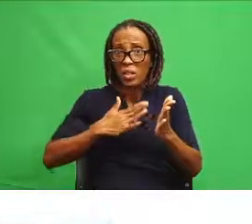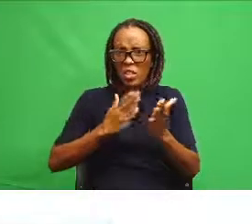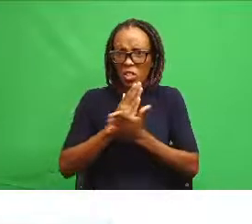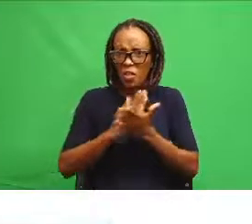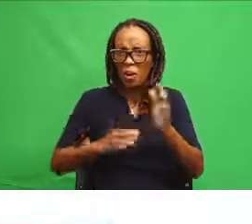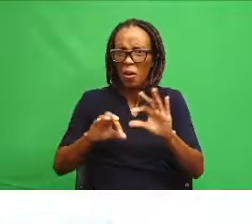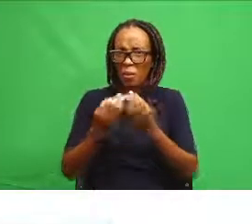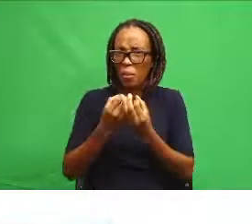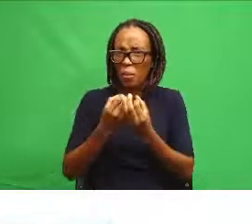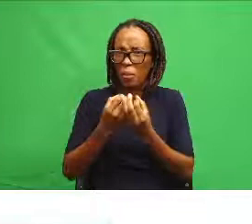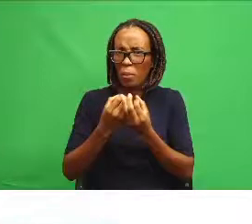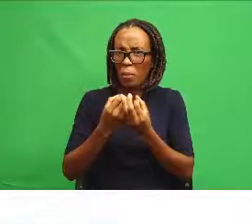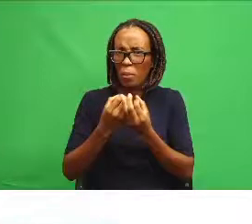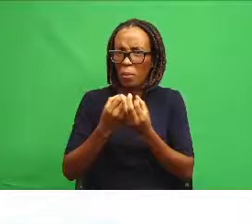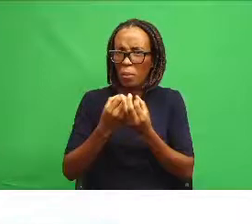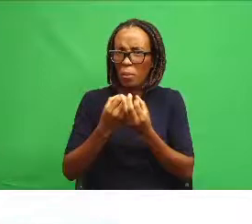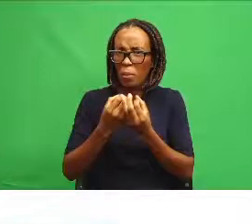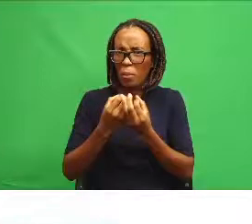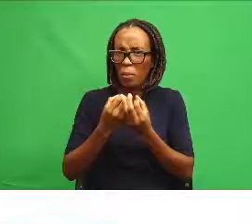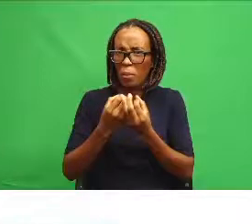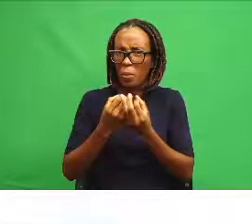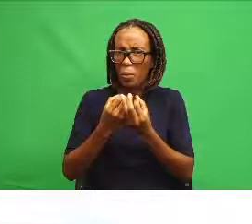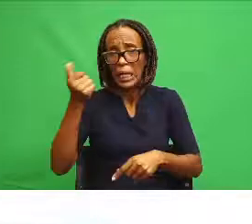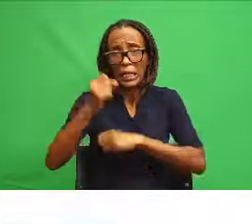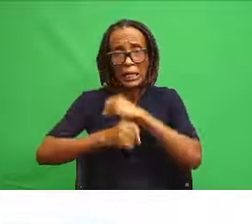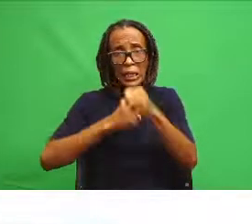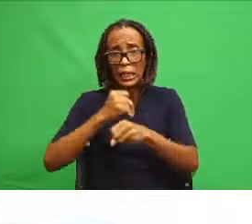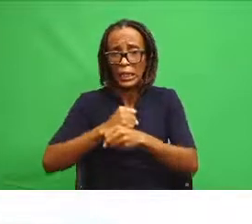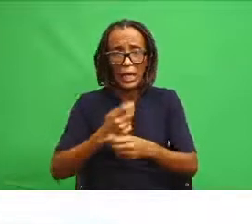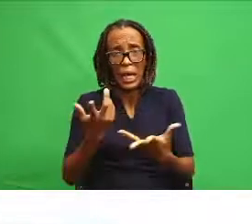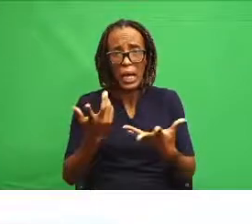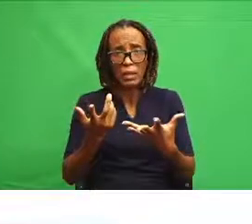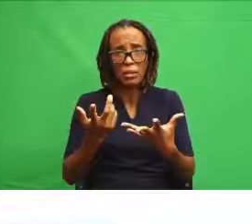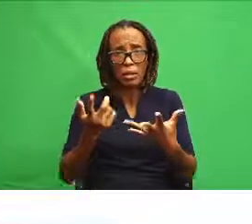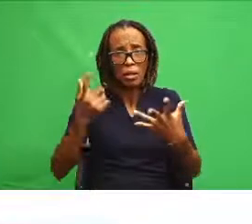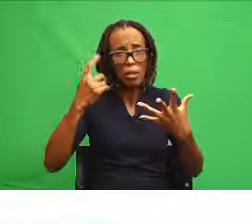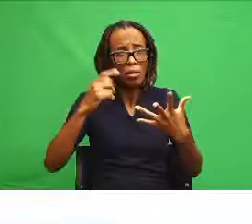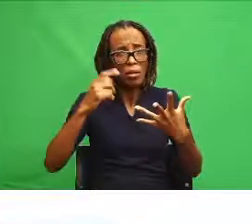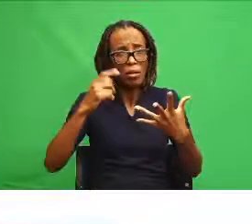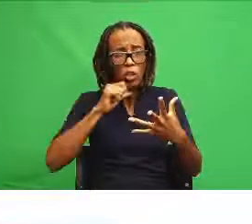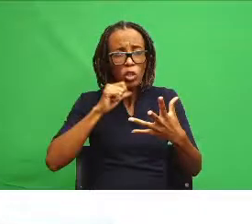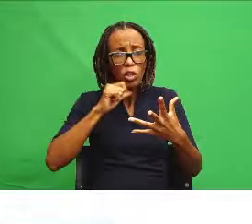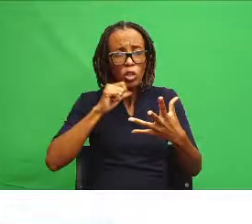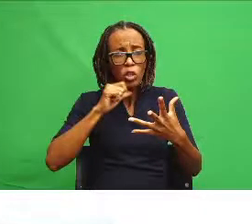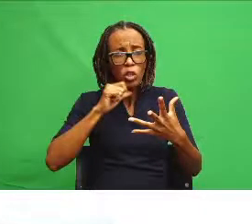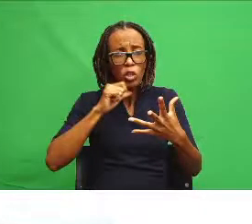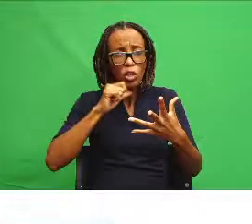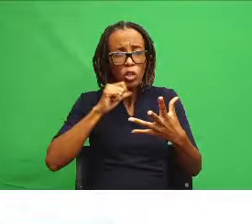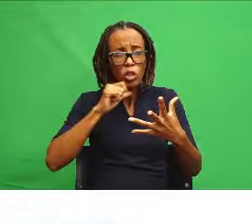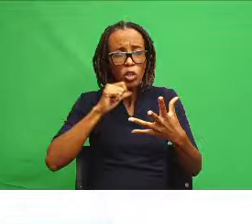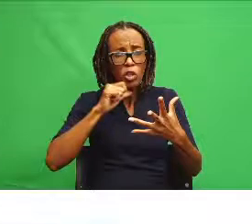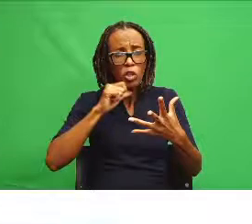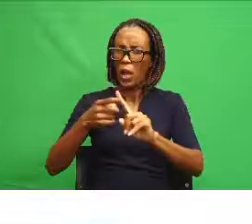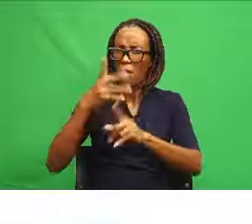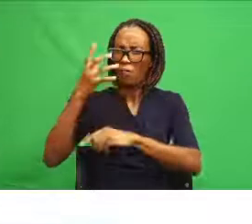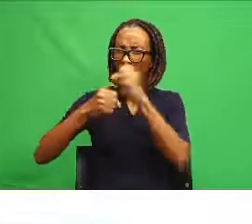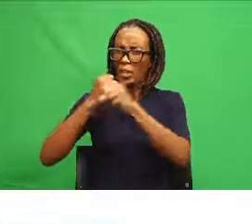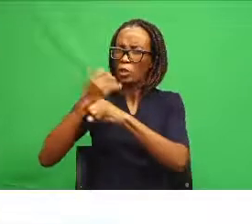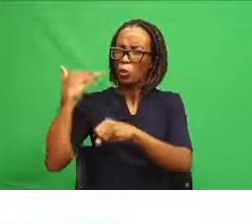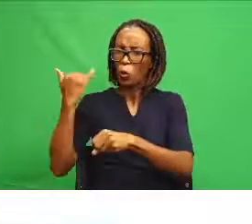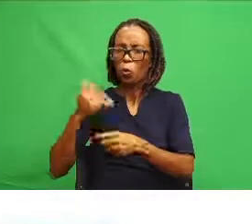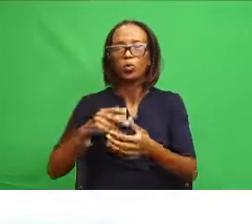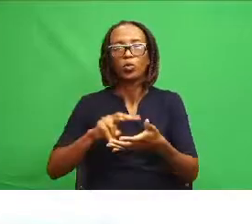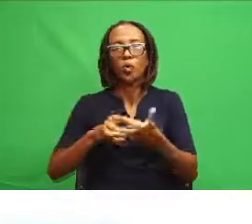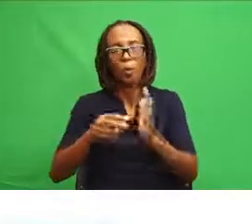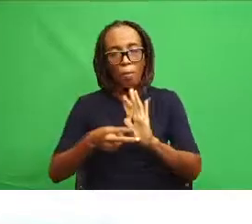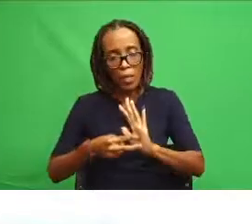been suffering from dementia 10 years now. Look when the will was done. The will was done 5 years ago. All right. So his